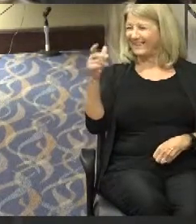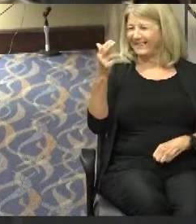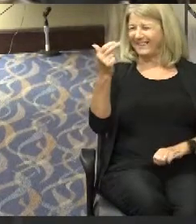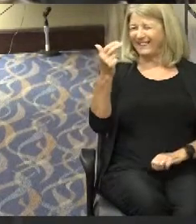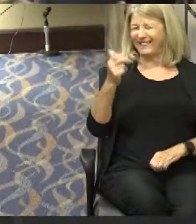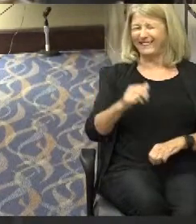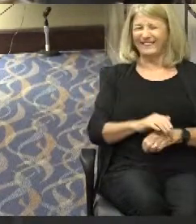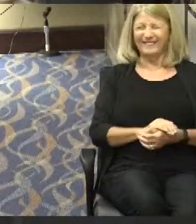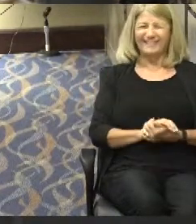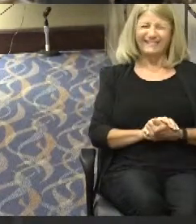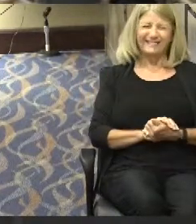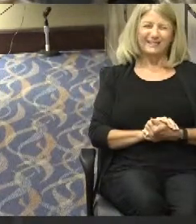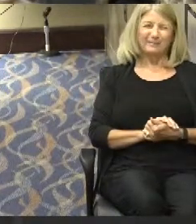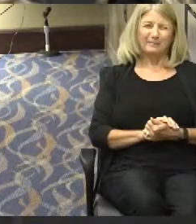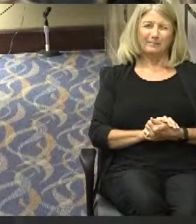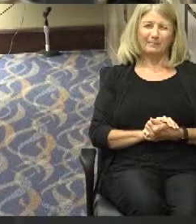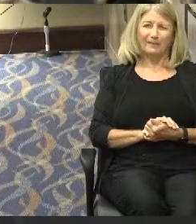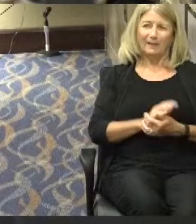main event.